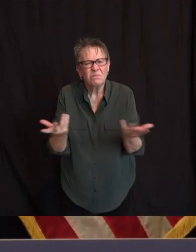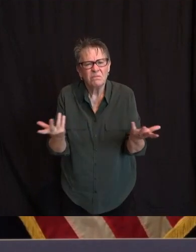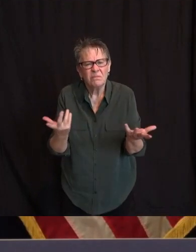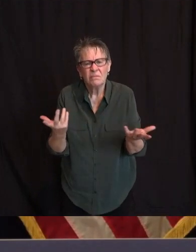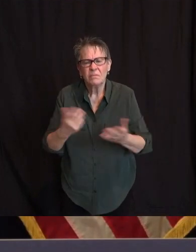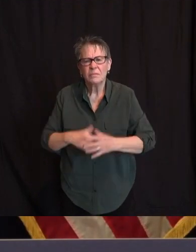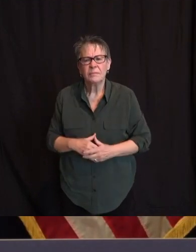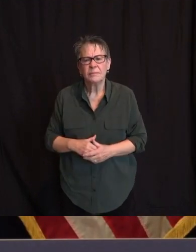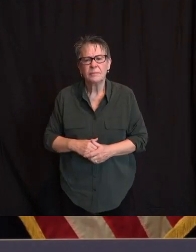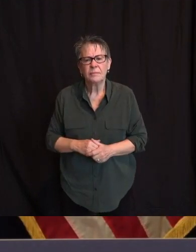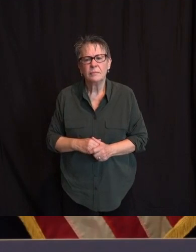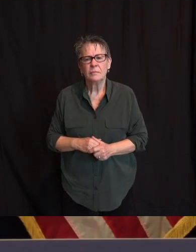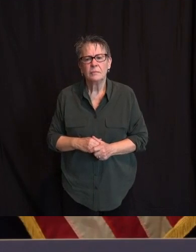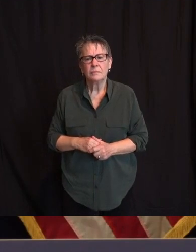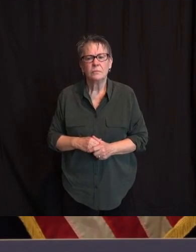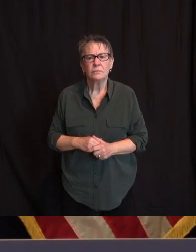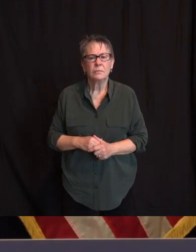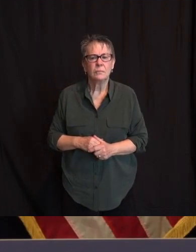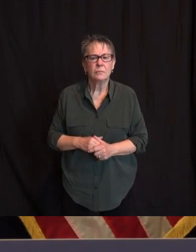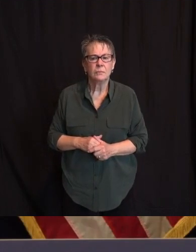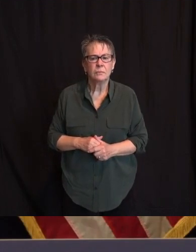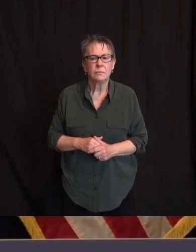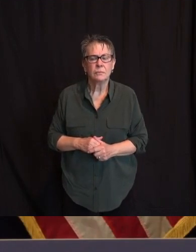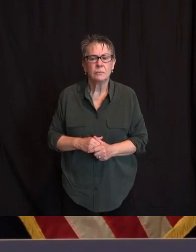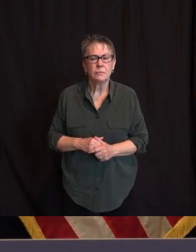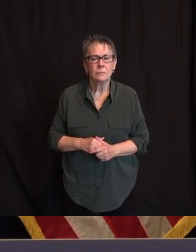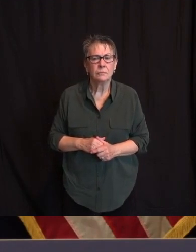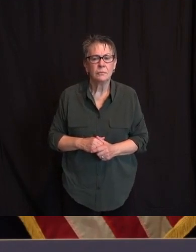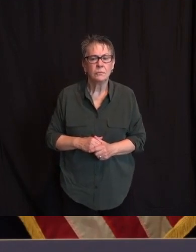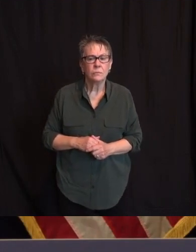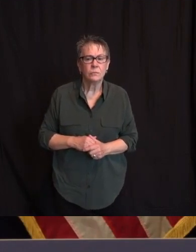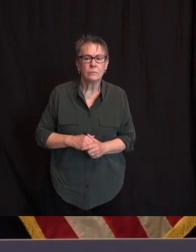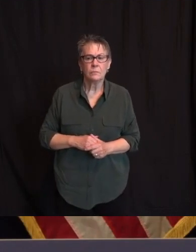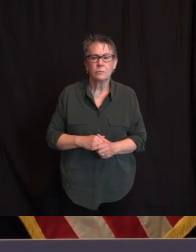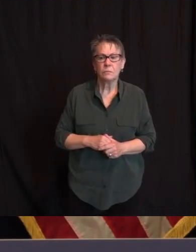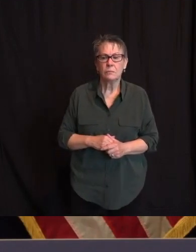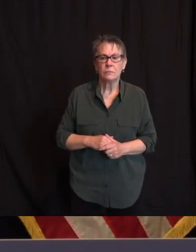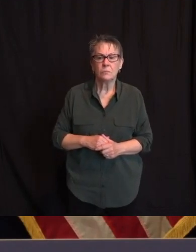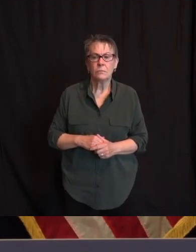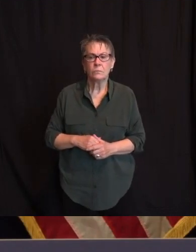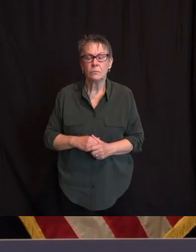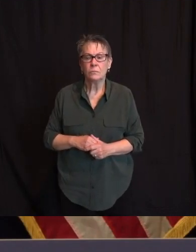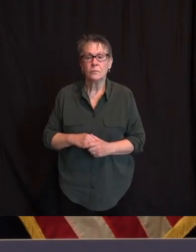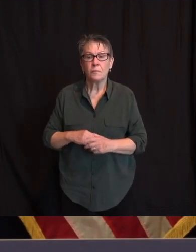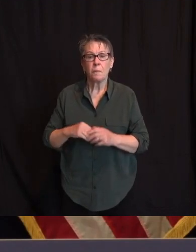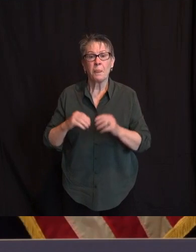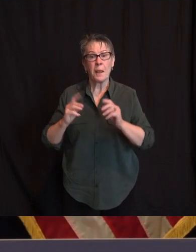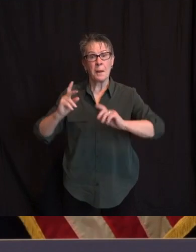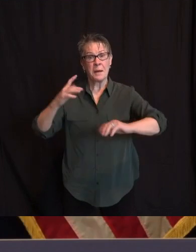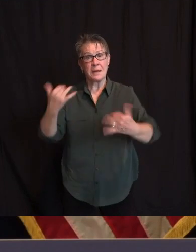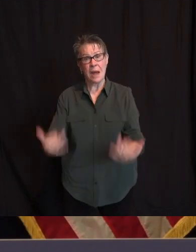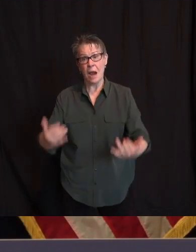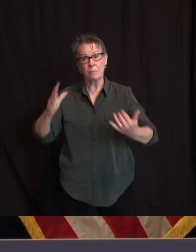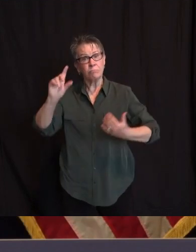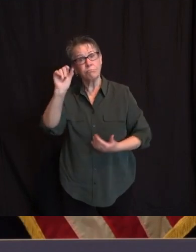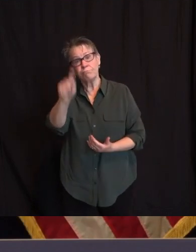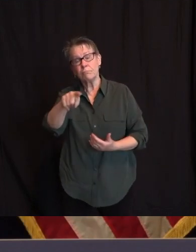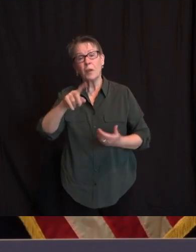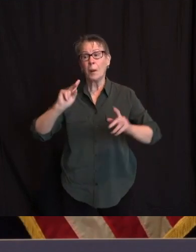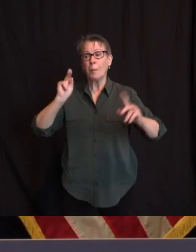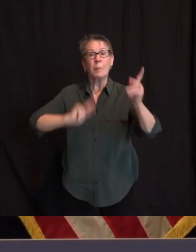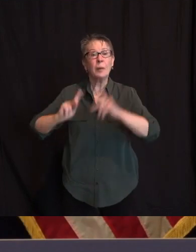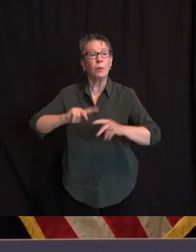piece of this very seriously. So I'll be the happiest guy in the state and maybe in the country if the shore is able to be on its feet by the time